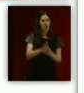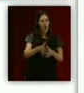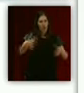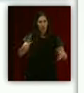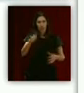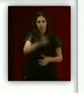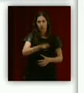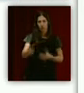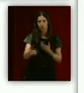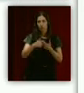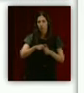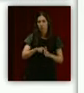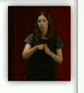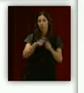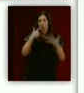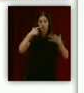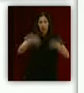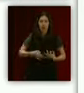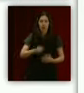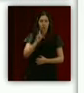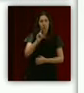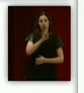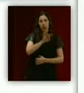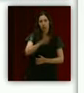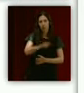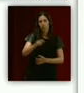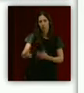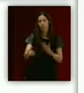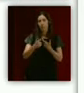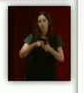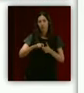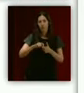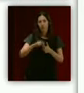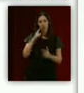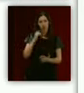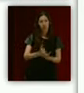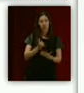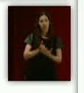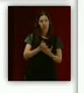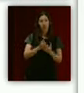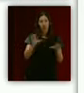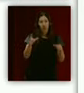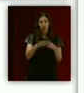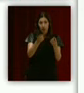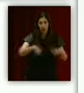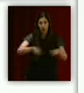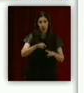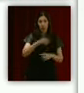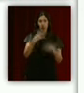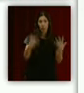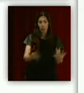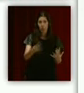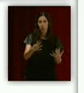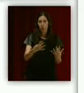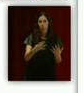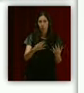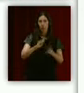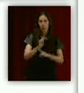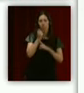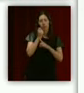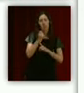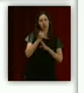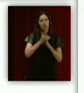because for the normal development of these studies, we could say that this is wide. Nevertheless,